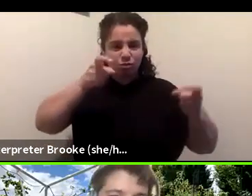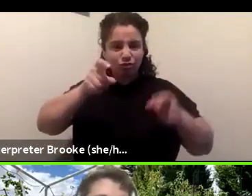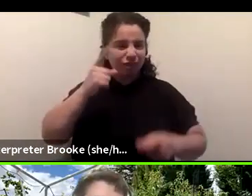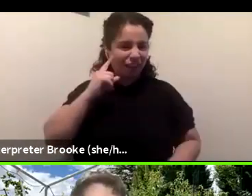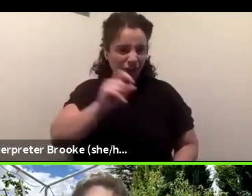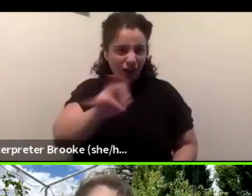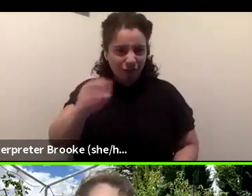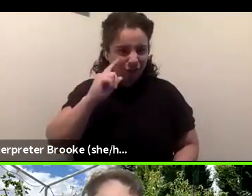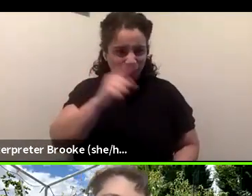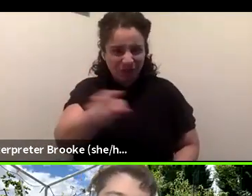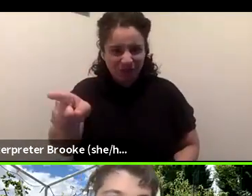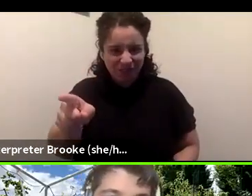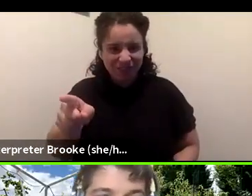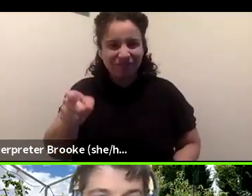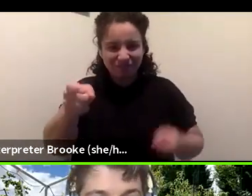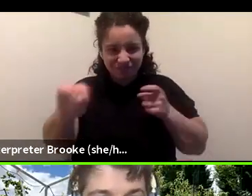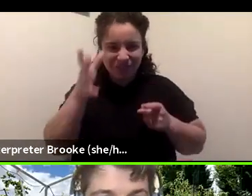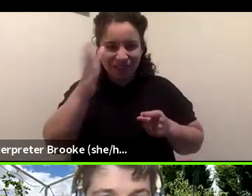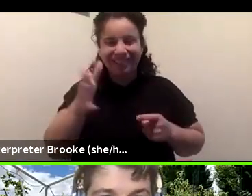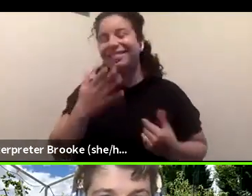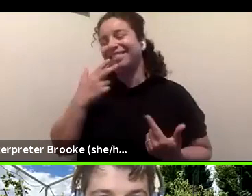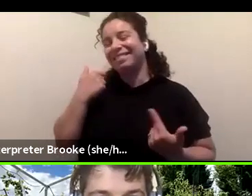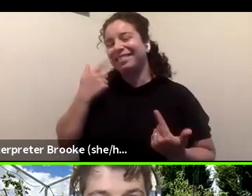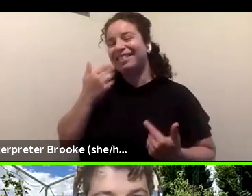Thanks, Mia. All right, so